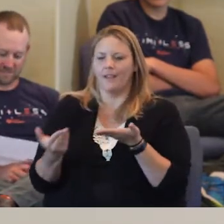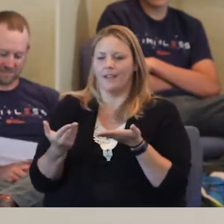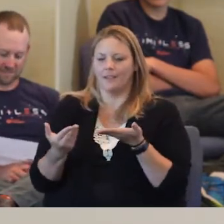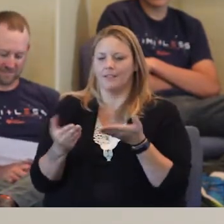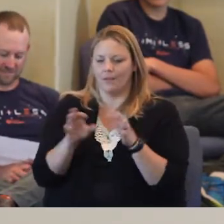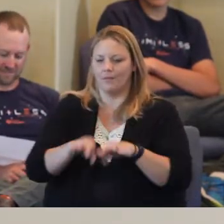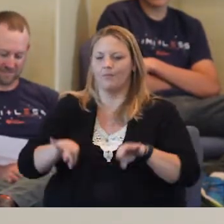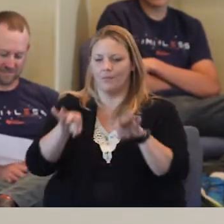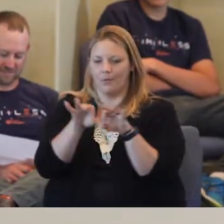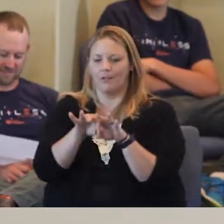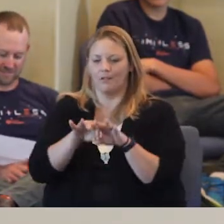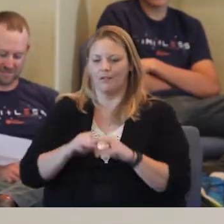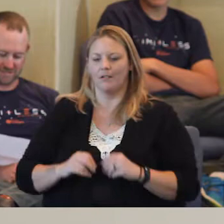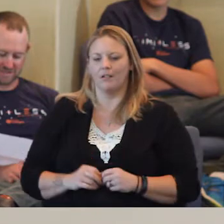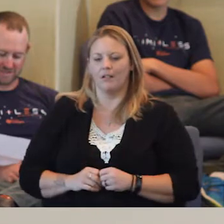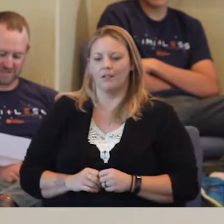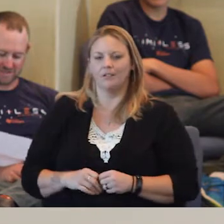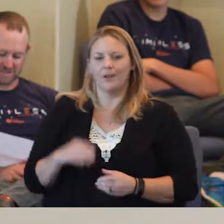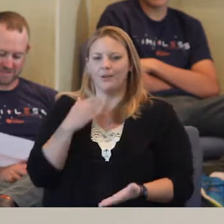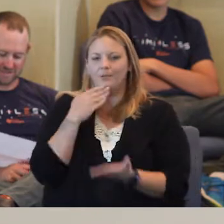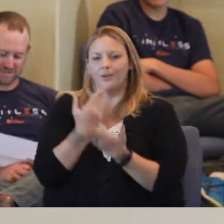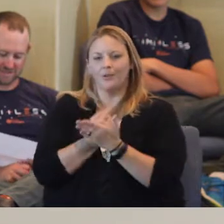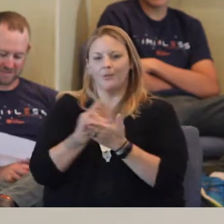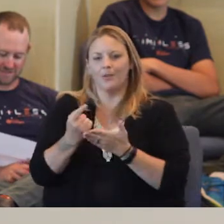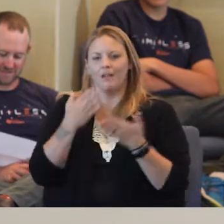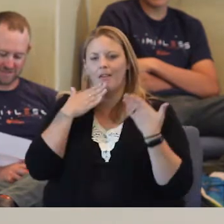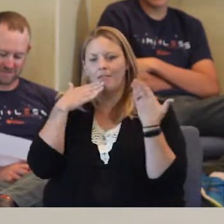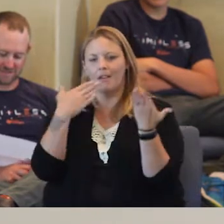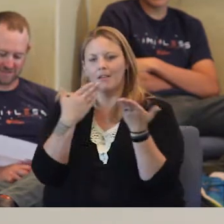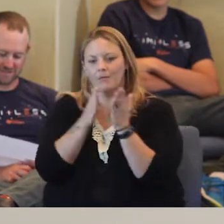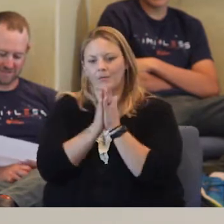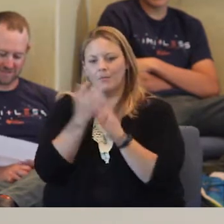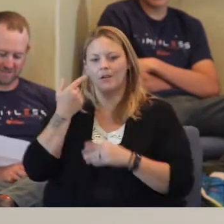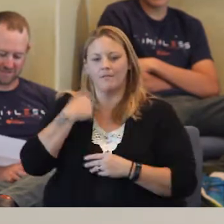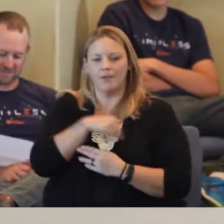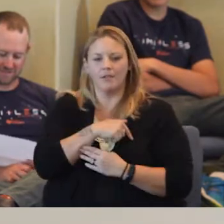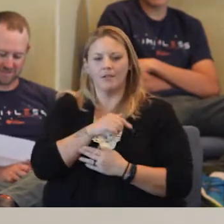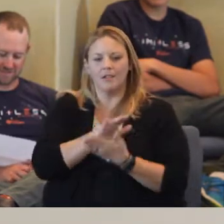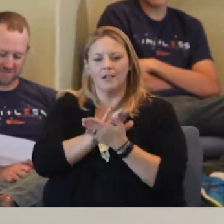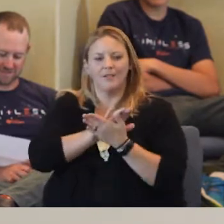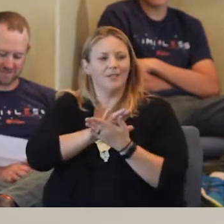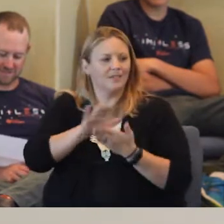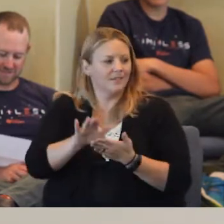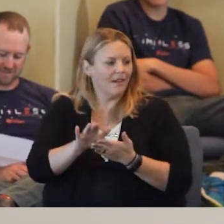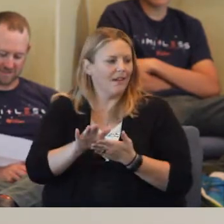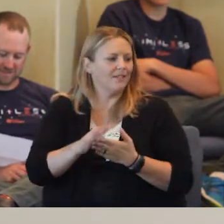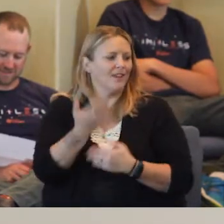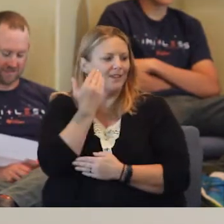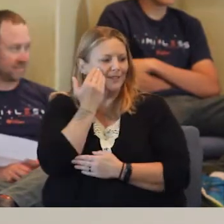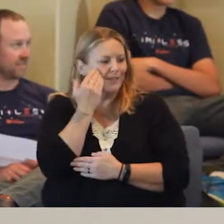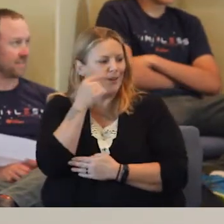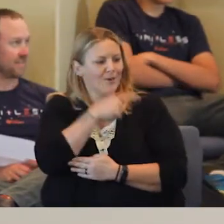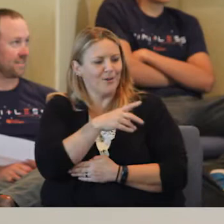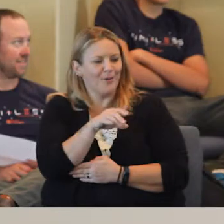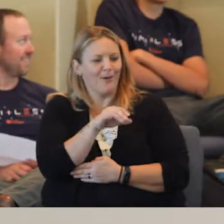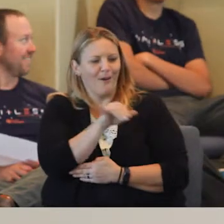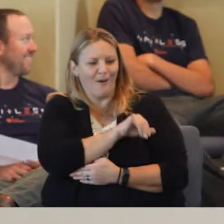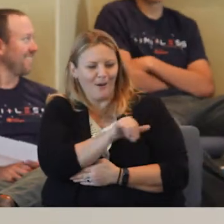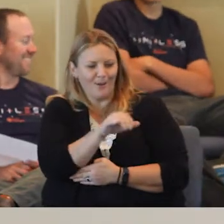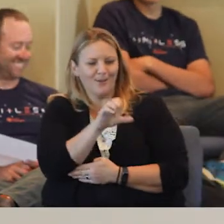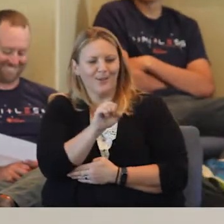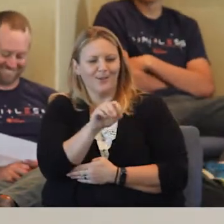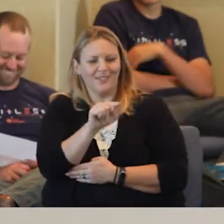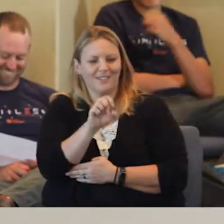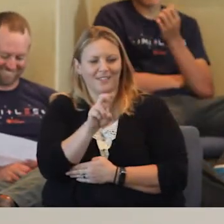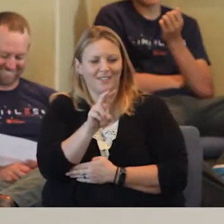matter. And overall, it was a really good week. Thank you all for praying for us. And it was nice to get to know you as well,